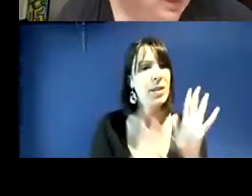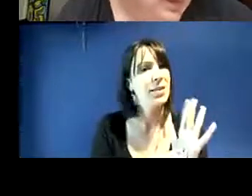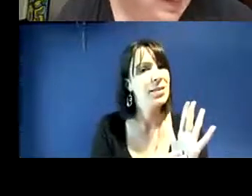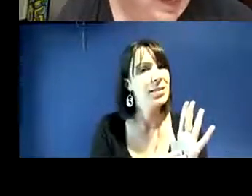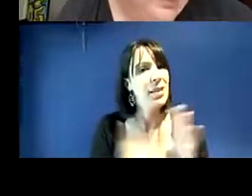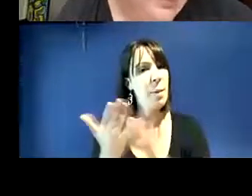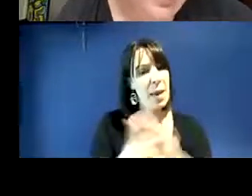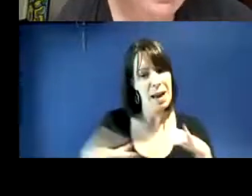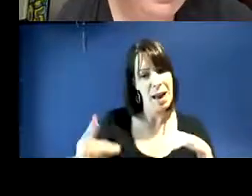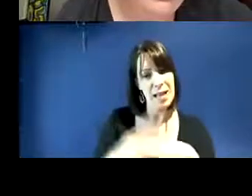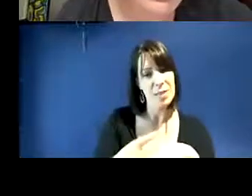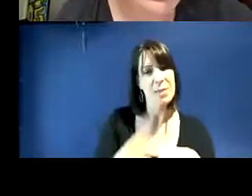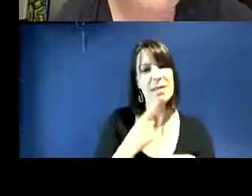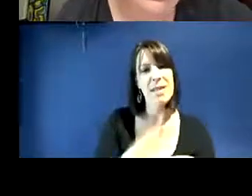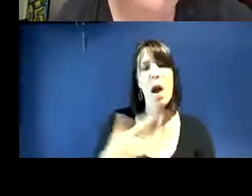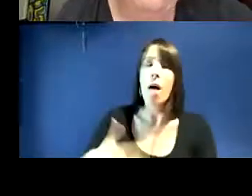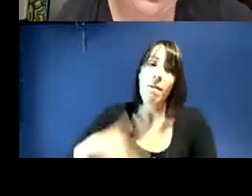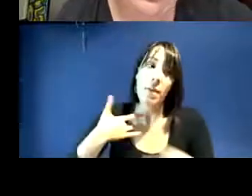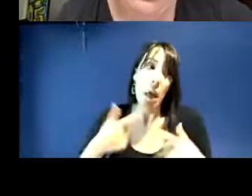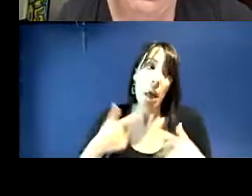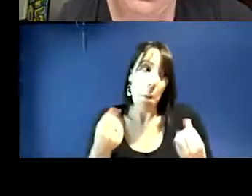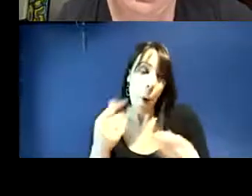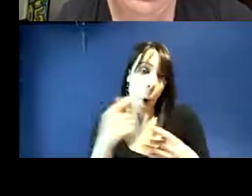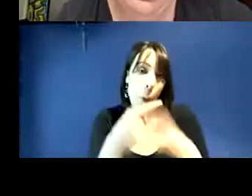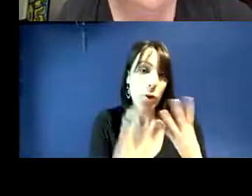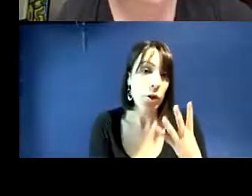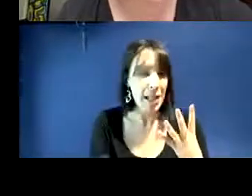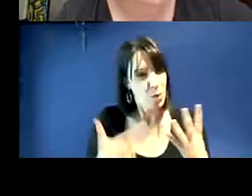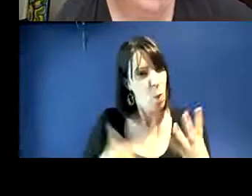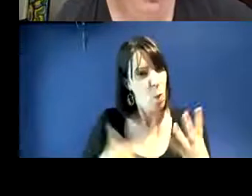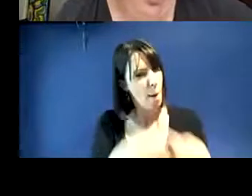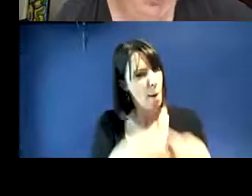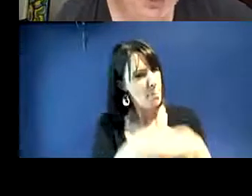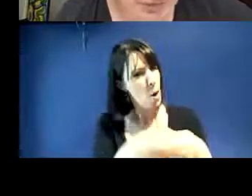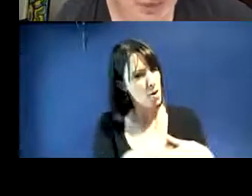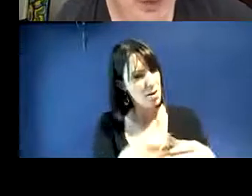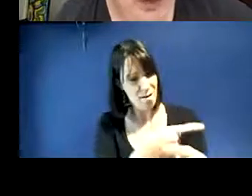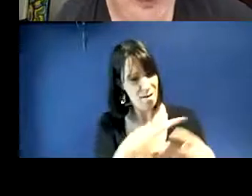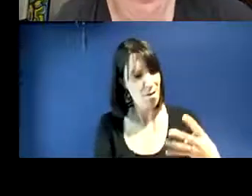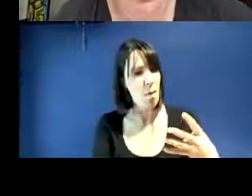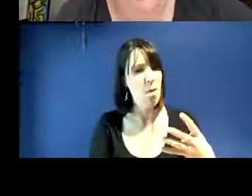option, and that he had even murdered them with quote unquote